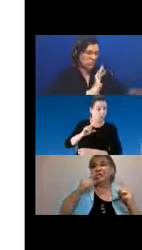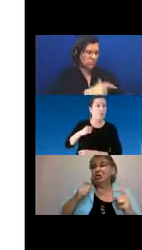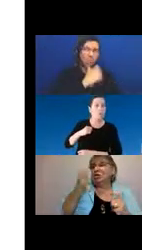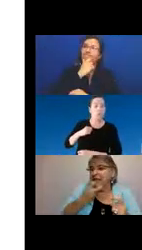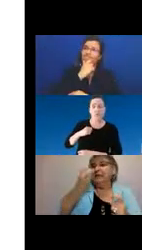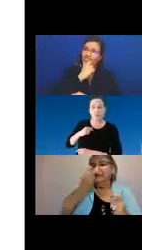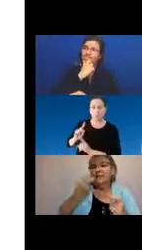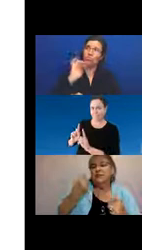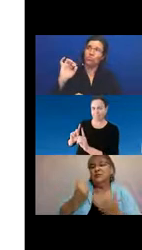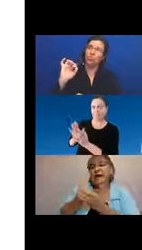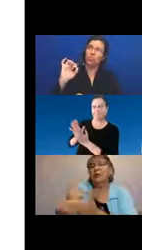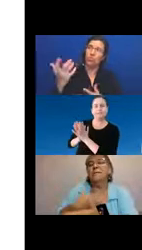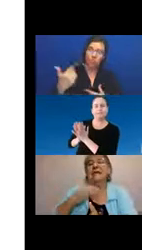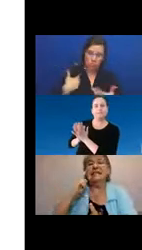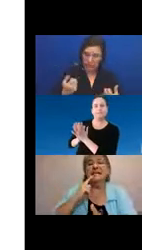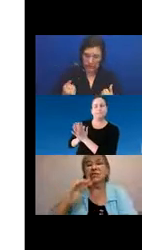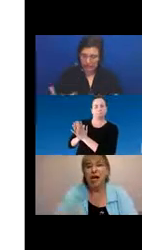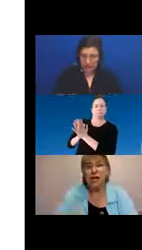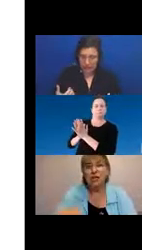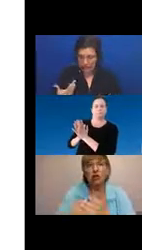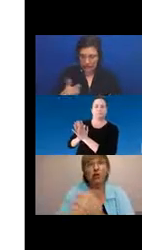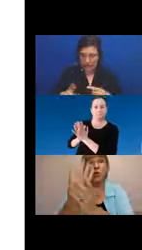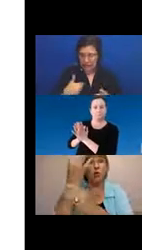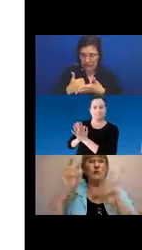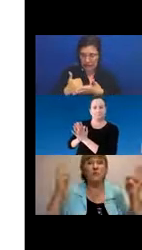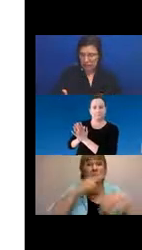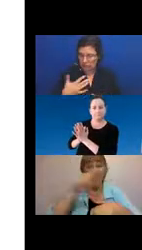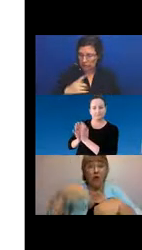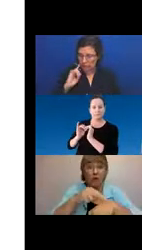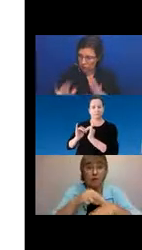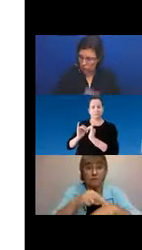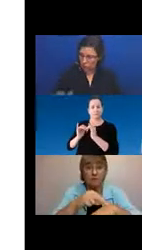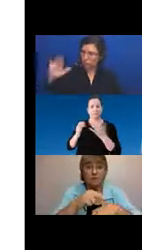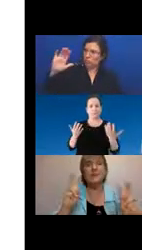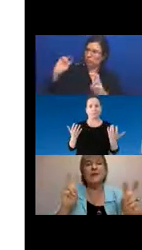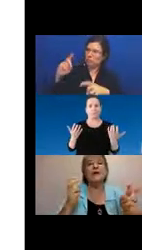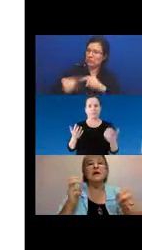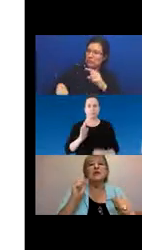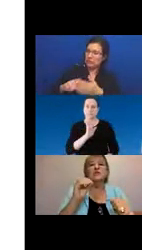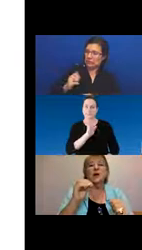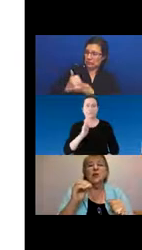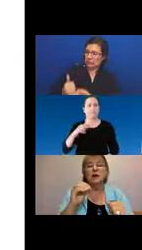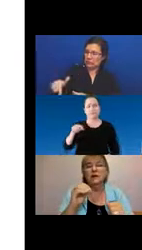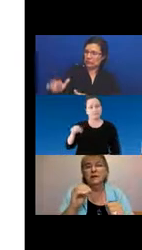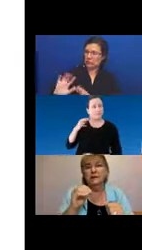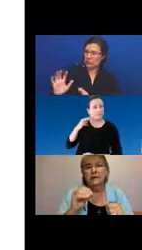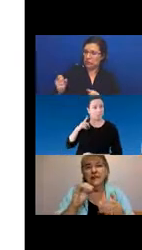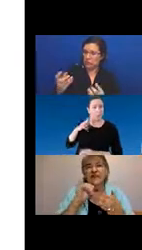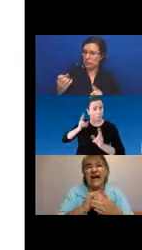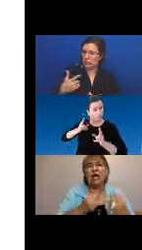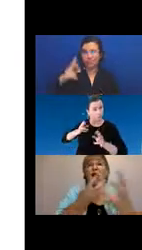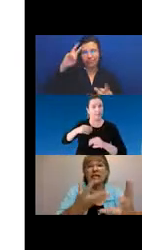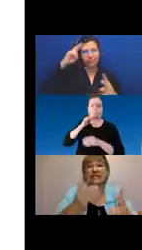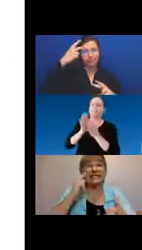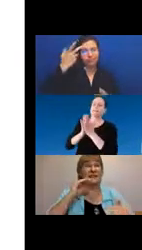sign. I should to help my deaf child grow to be normal. So